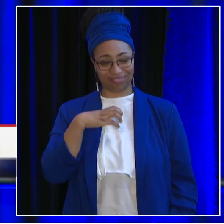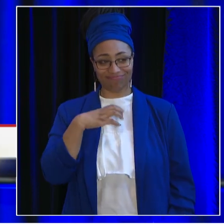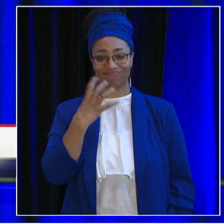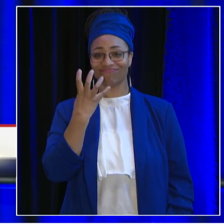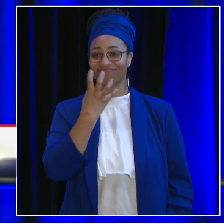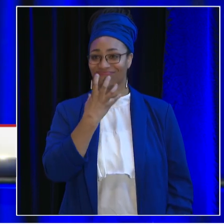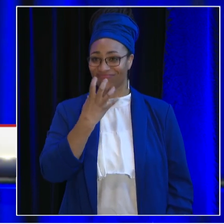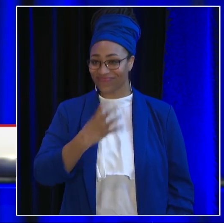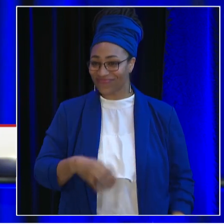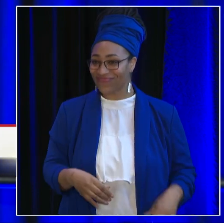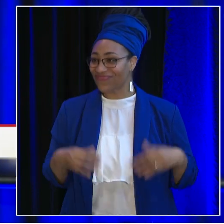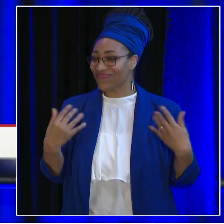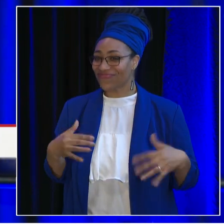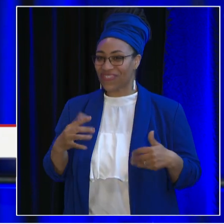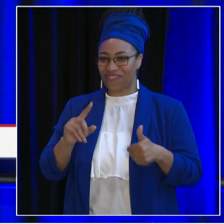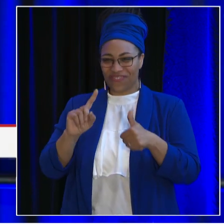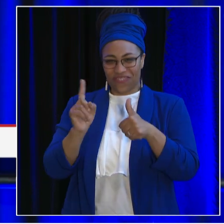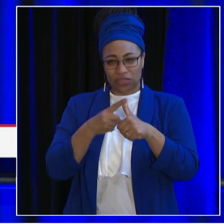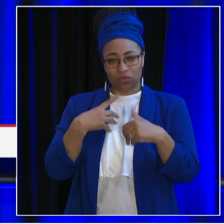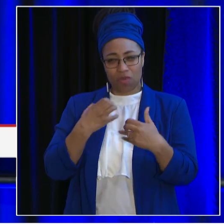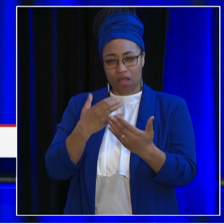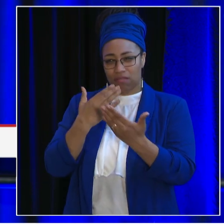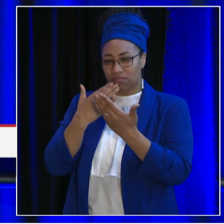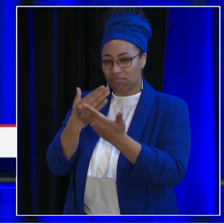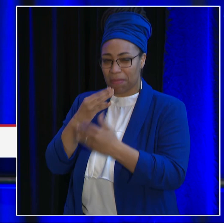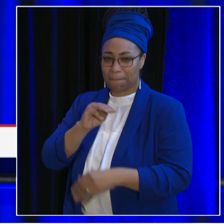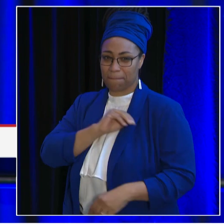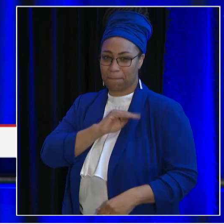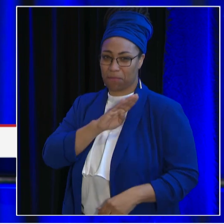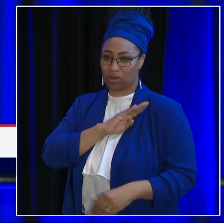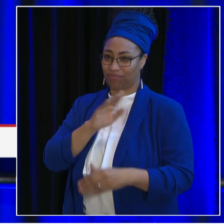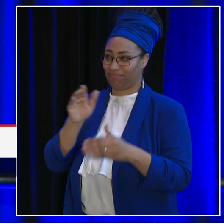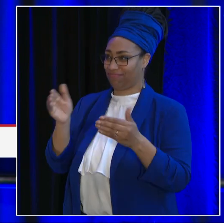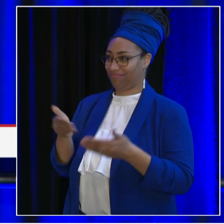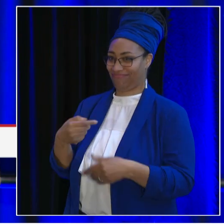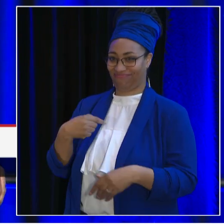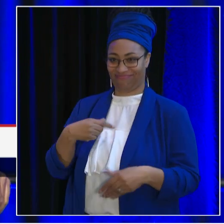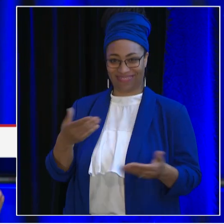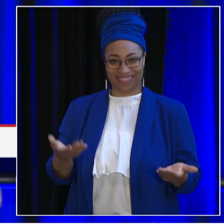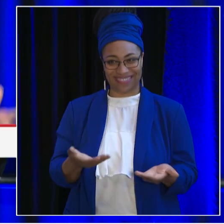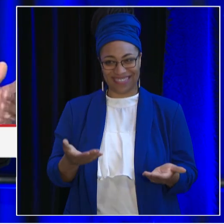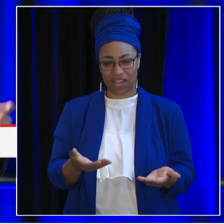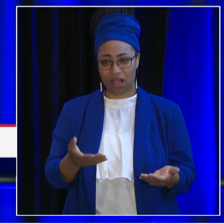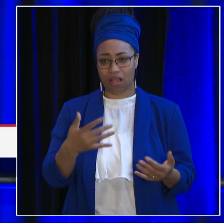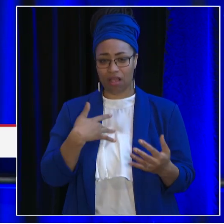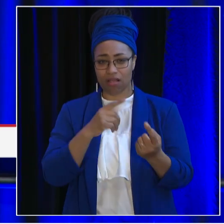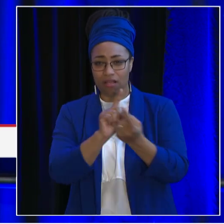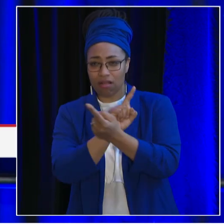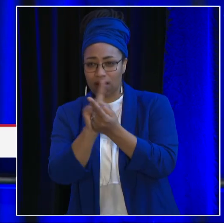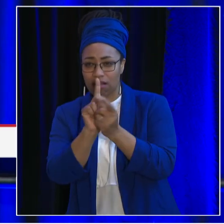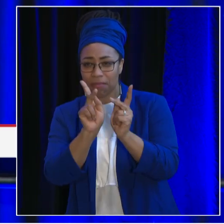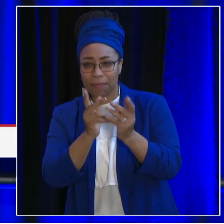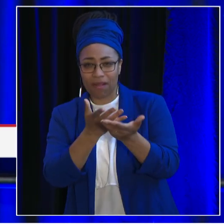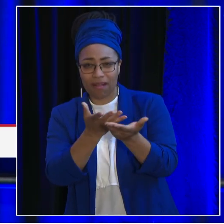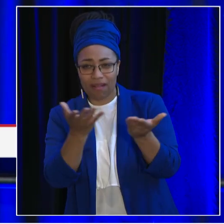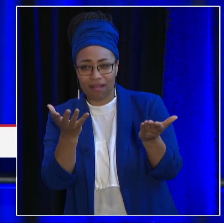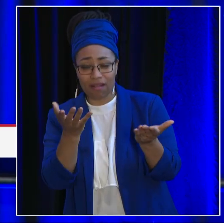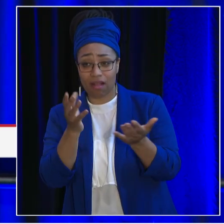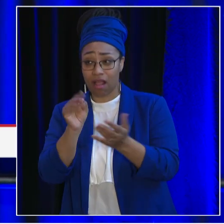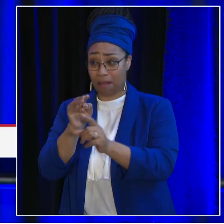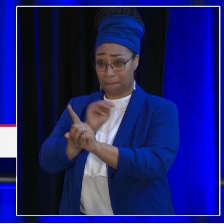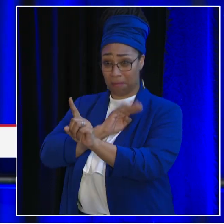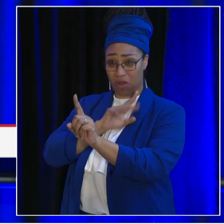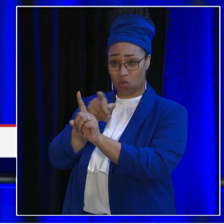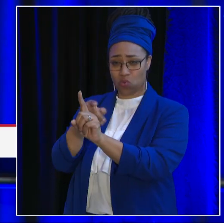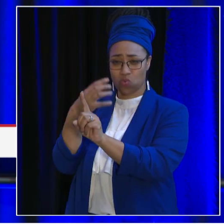And first off, I want to thank Mayor Bowser for inviting me to be here today. I've gotten to know Mayor Bowser because I sit on the House Oversight